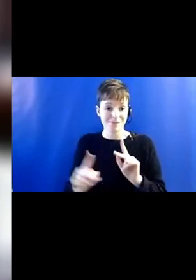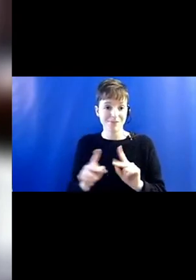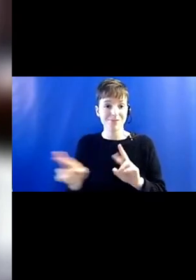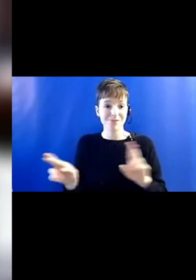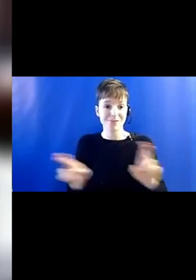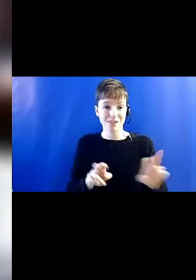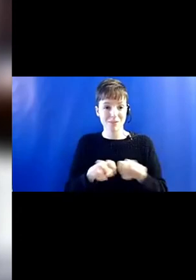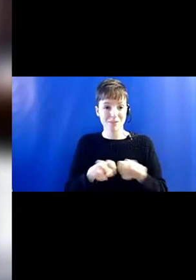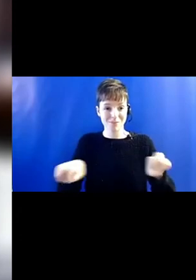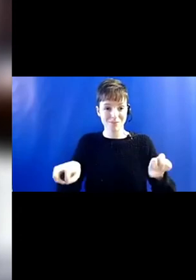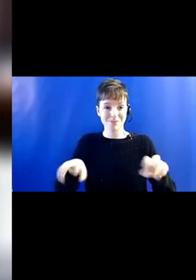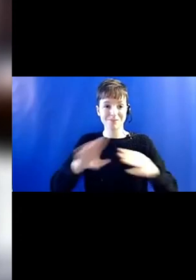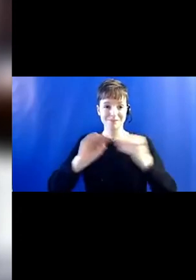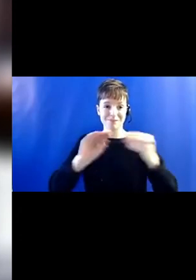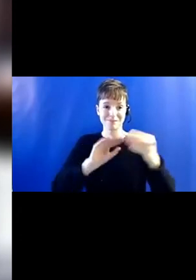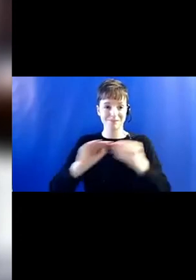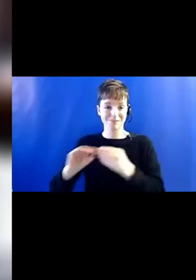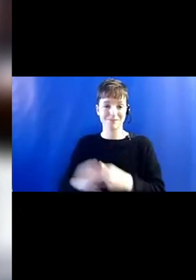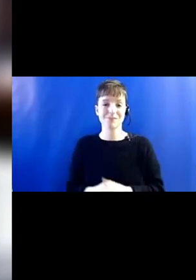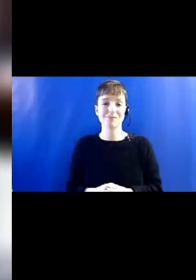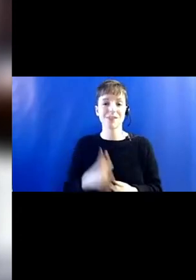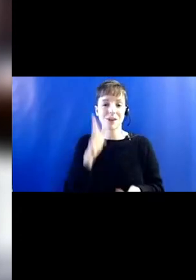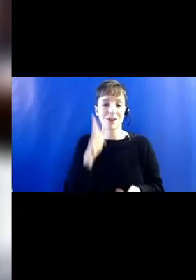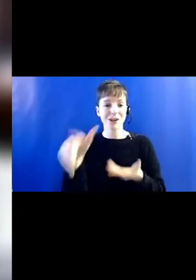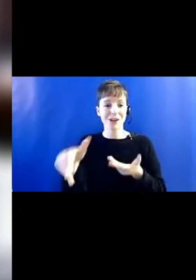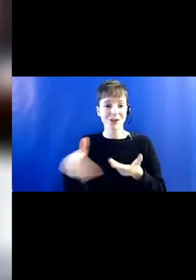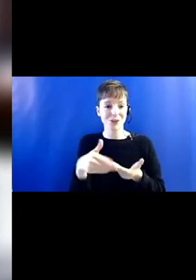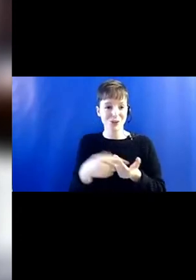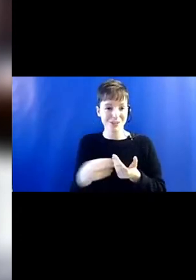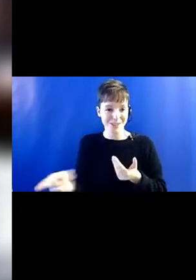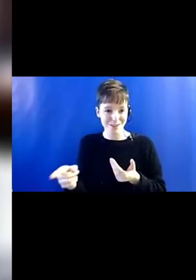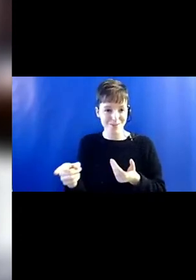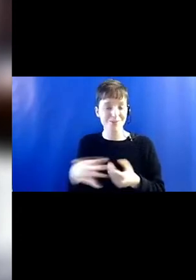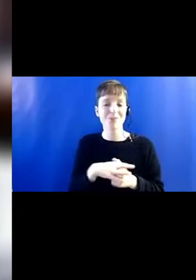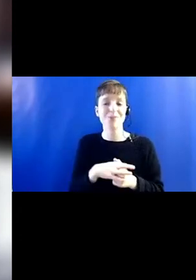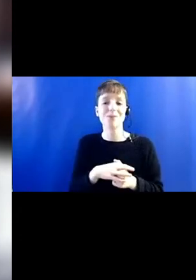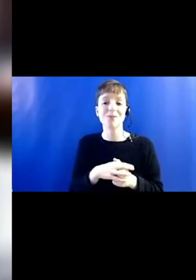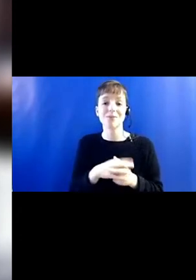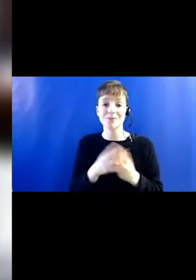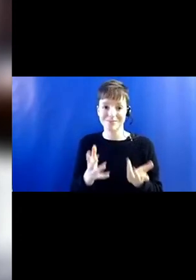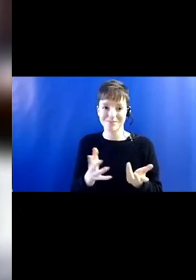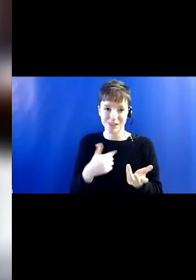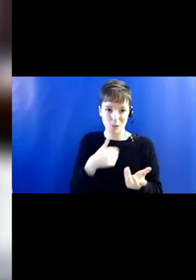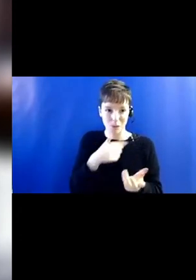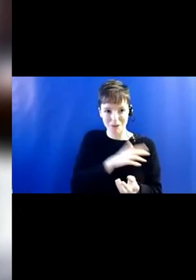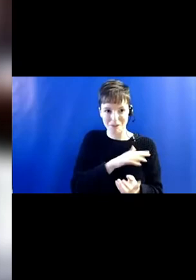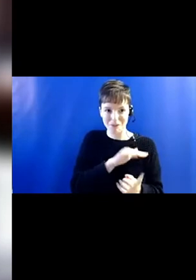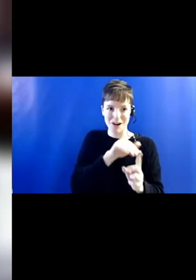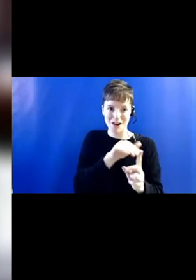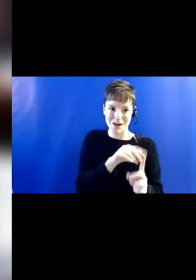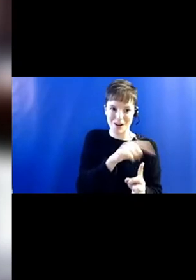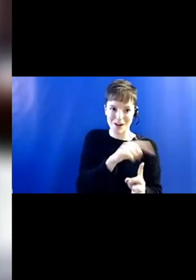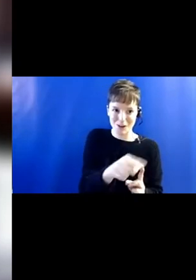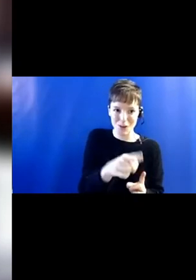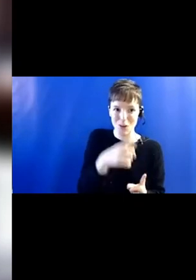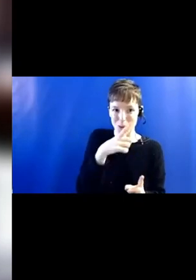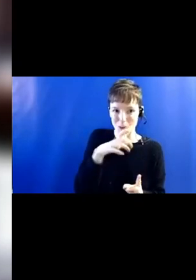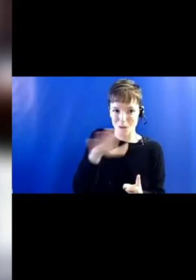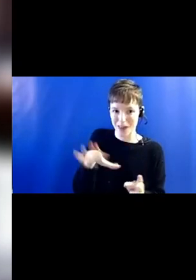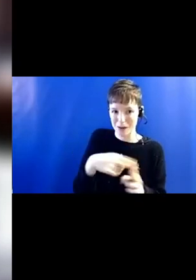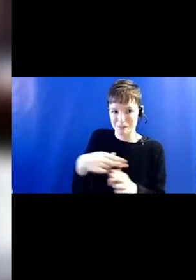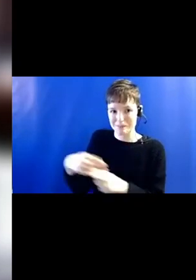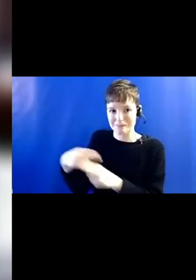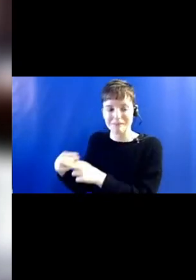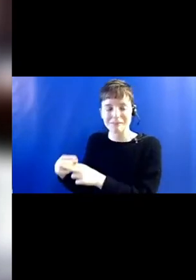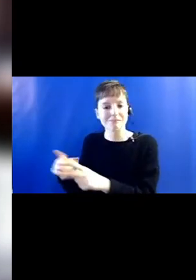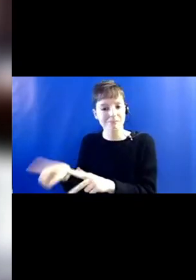And it's my pleasure to introduce them. I'm going to introduce them all now and then remind you of who they are when they begin their